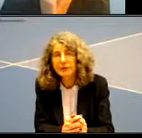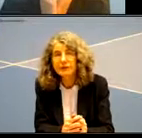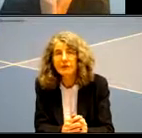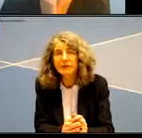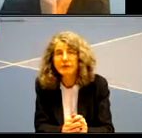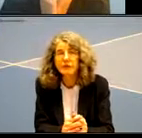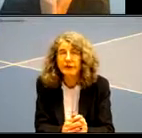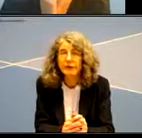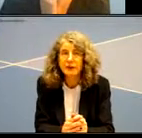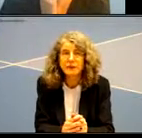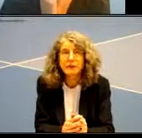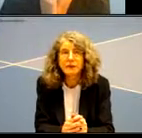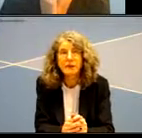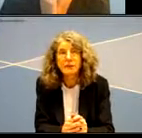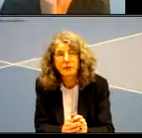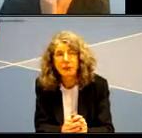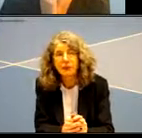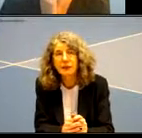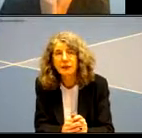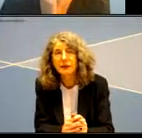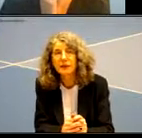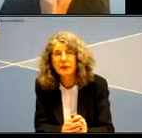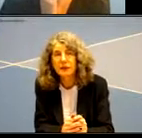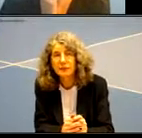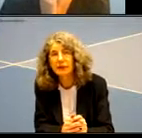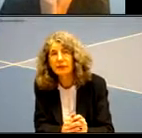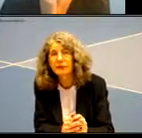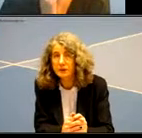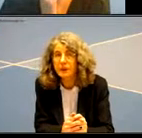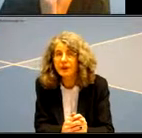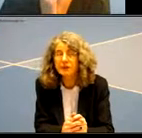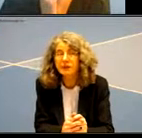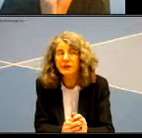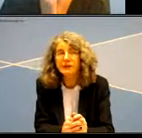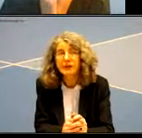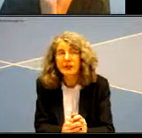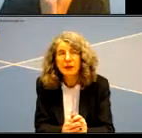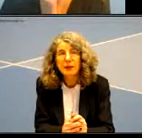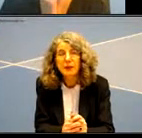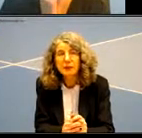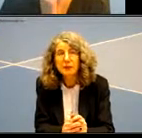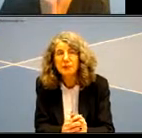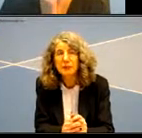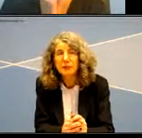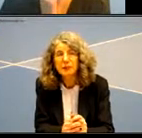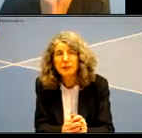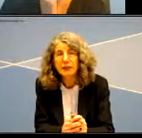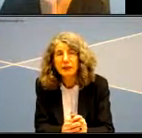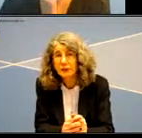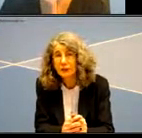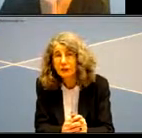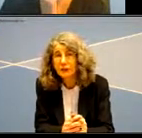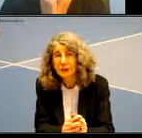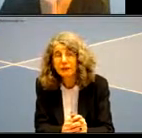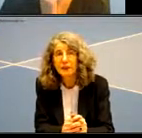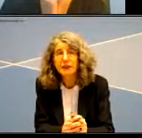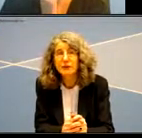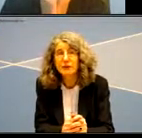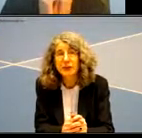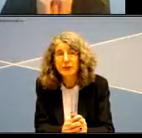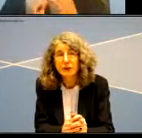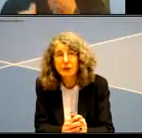divide very often between urban areas, rural areas, but also between those that are digitally skilled